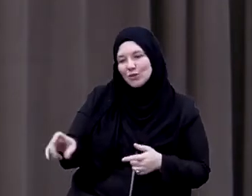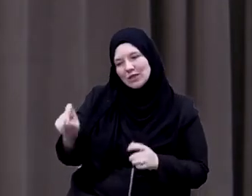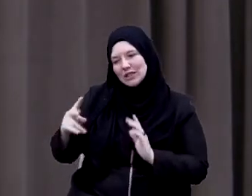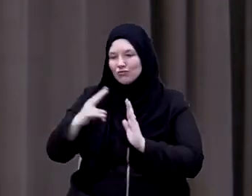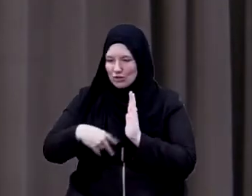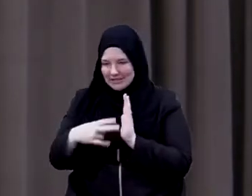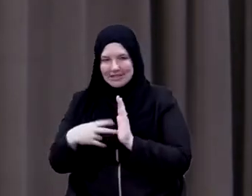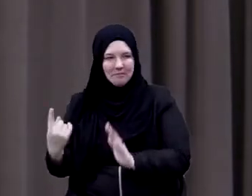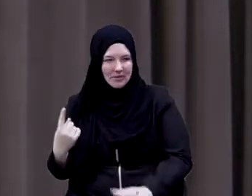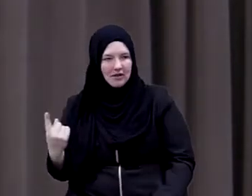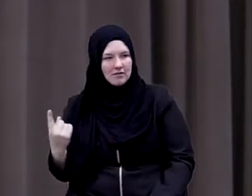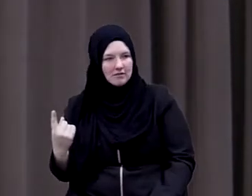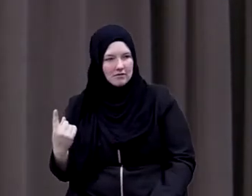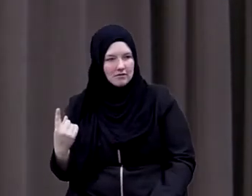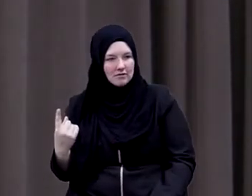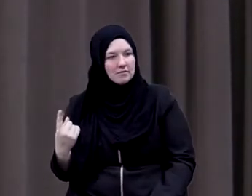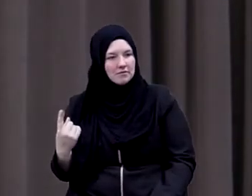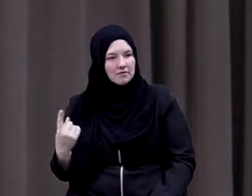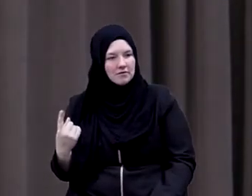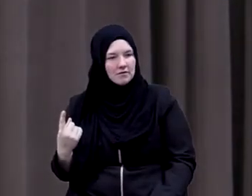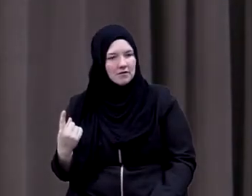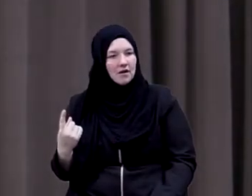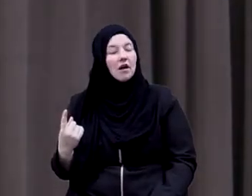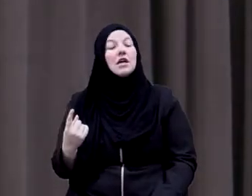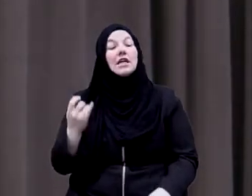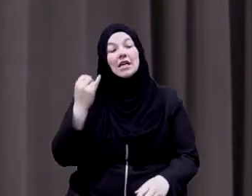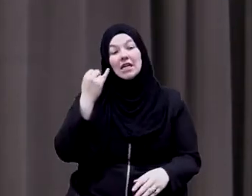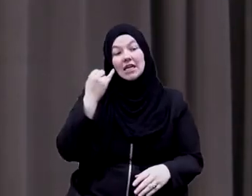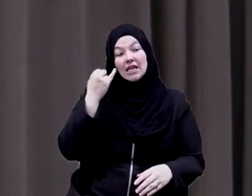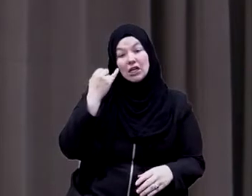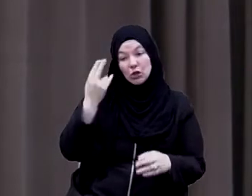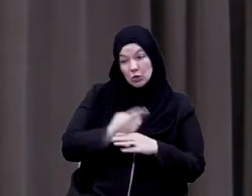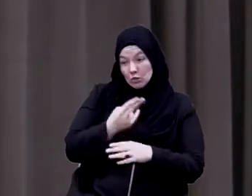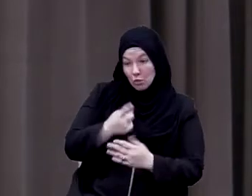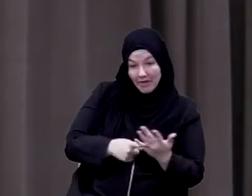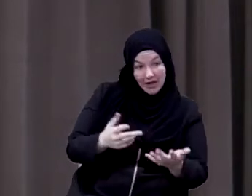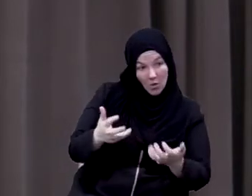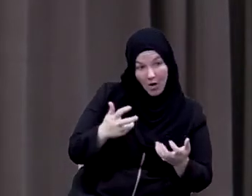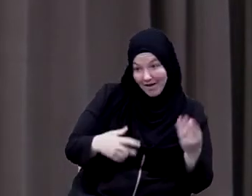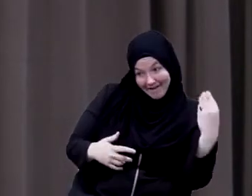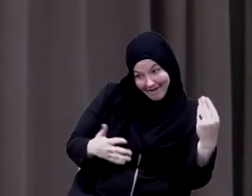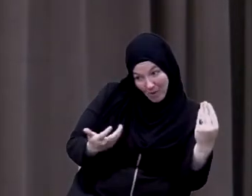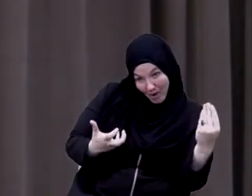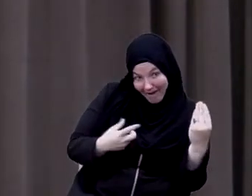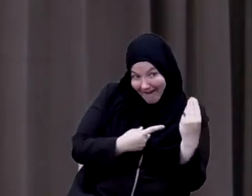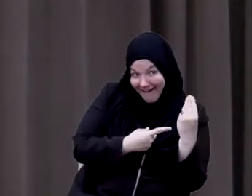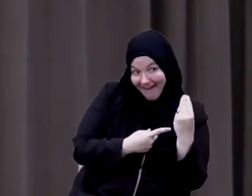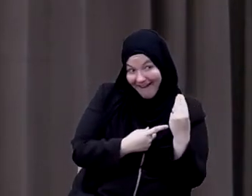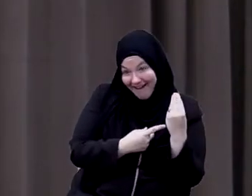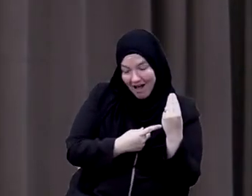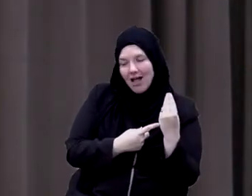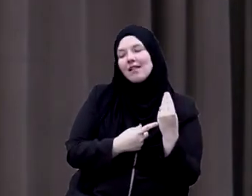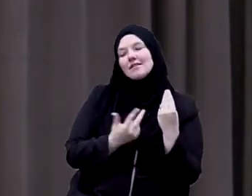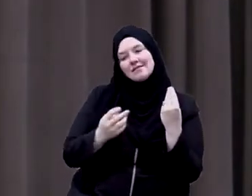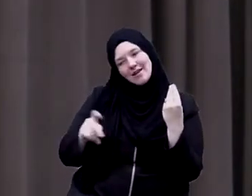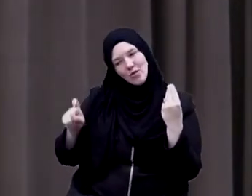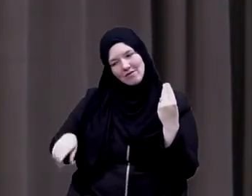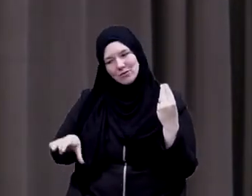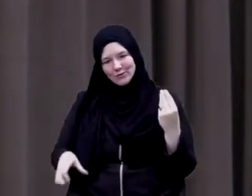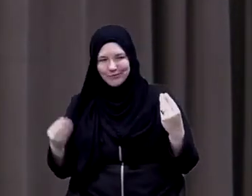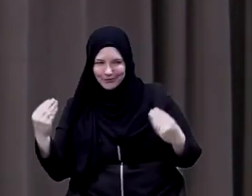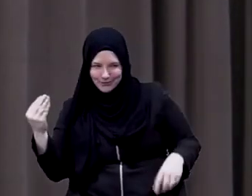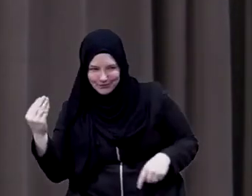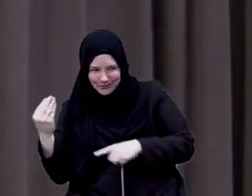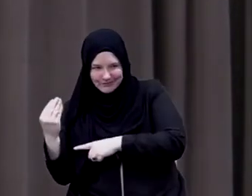to learn and do. I will repeat this again. Use what they want, what they like, to bargain with